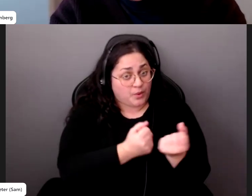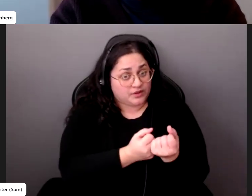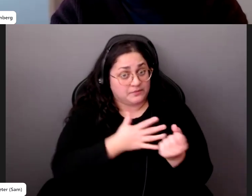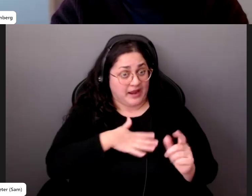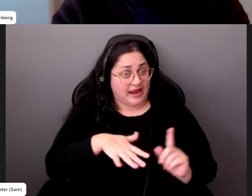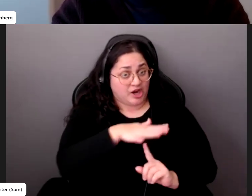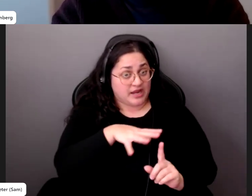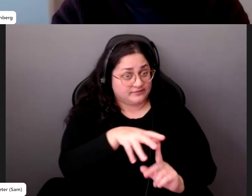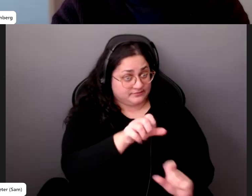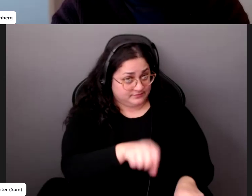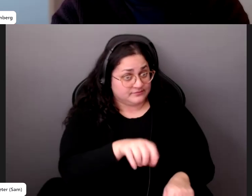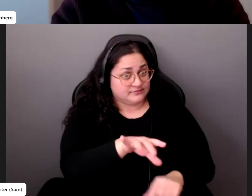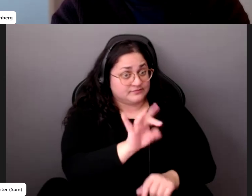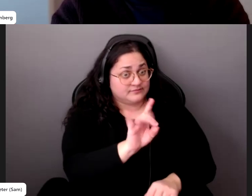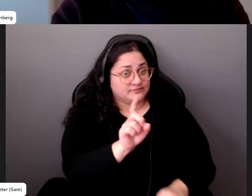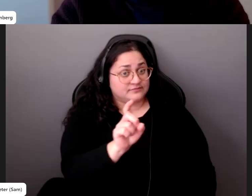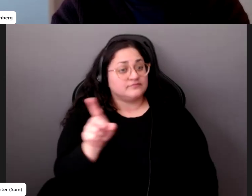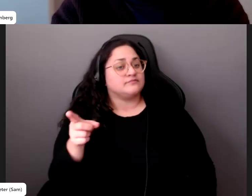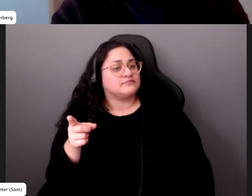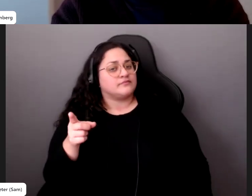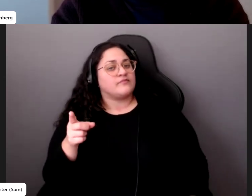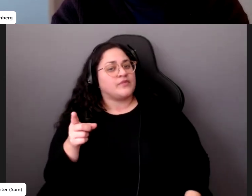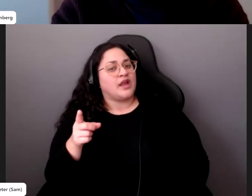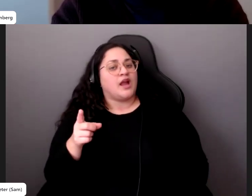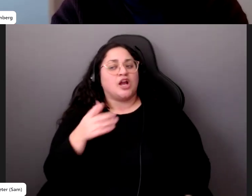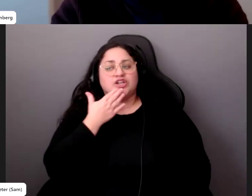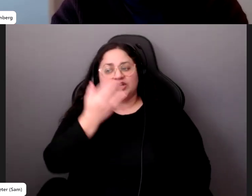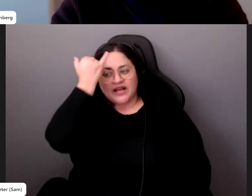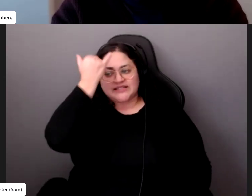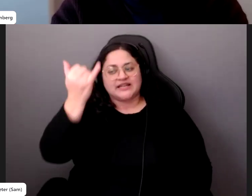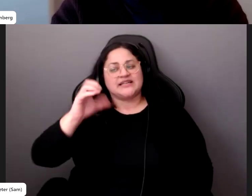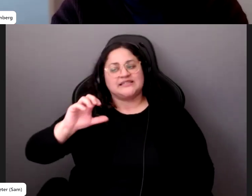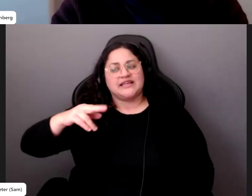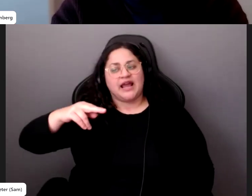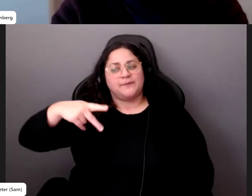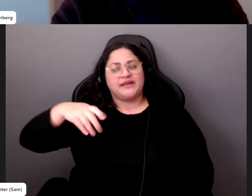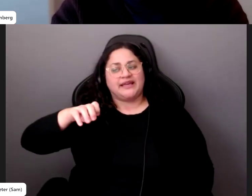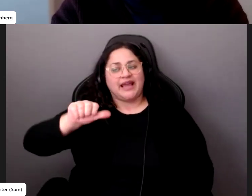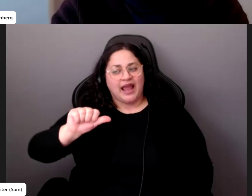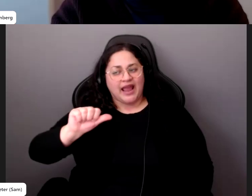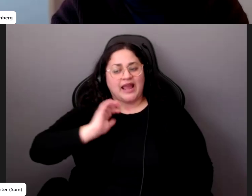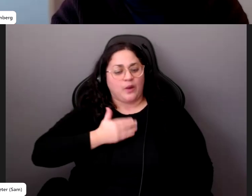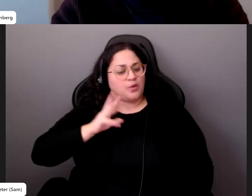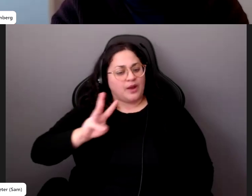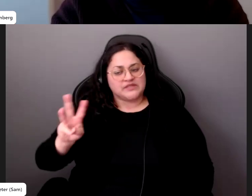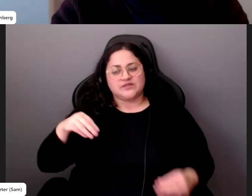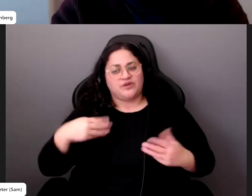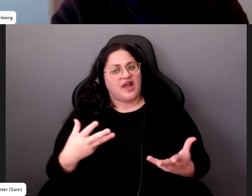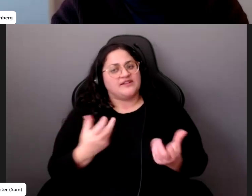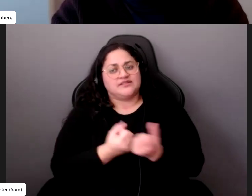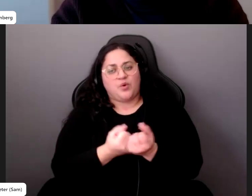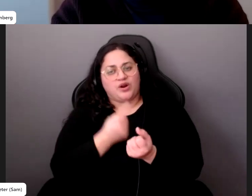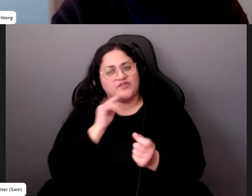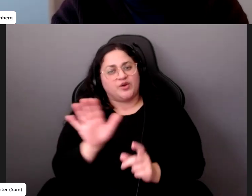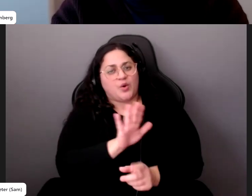It does have a list of up-to-date information. But in your experience, would you recommend ChatGPT as an option for